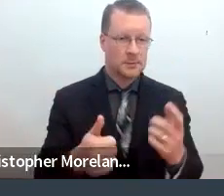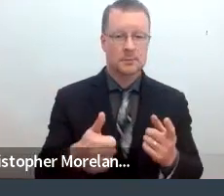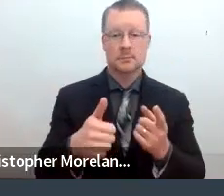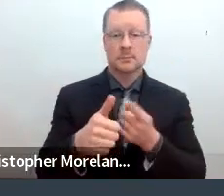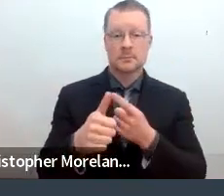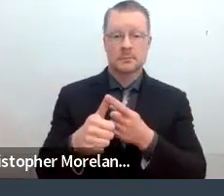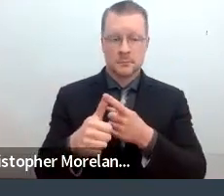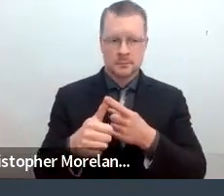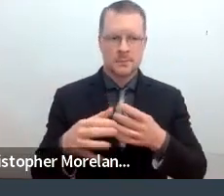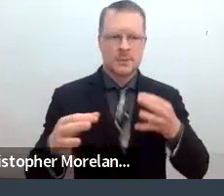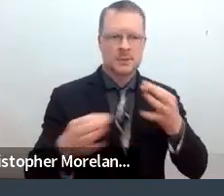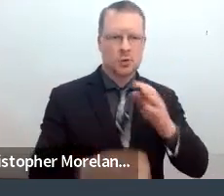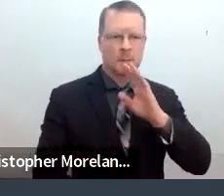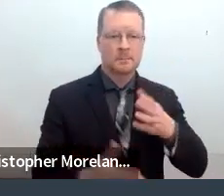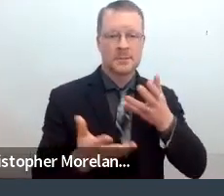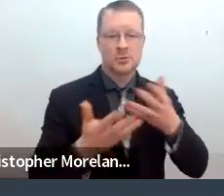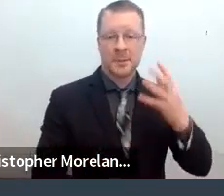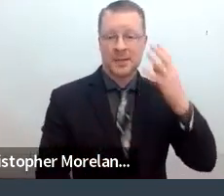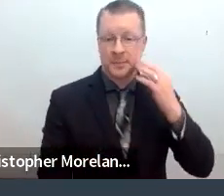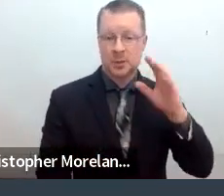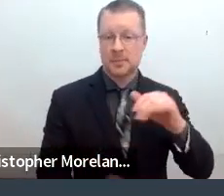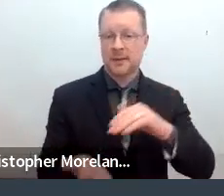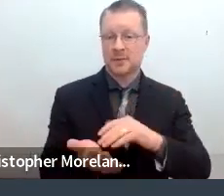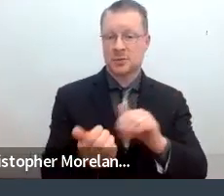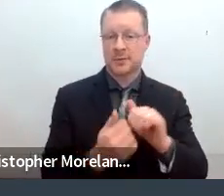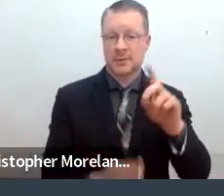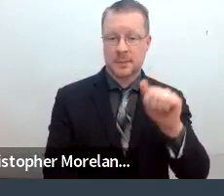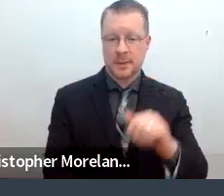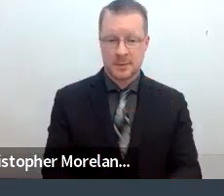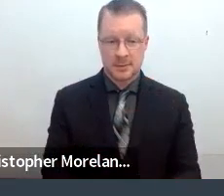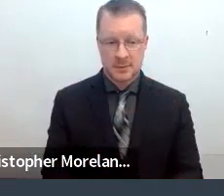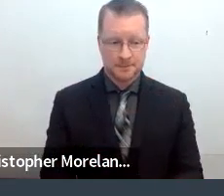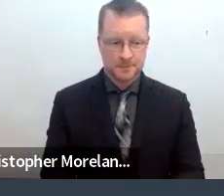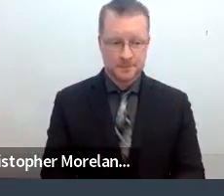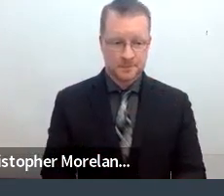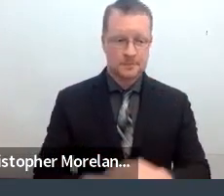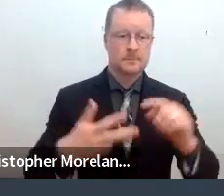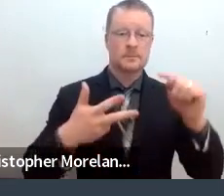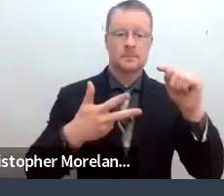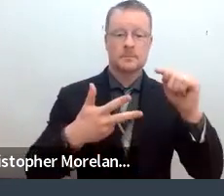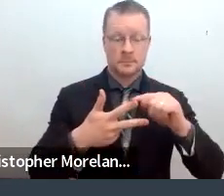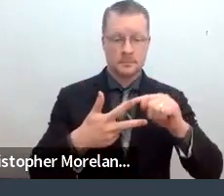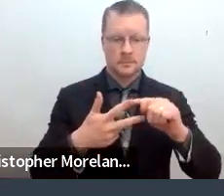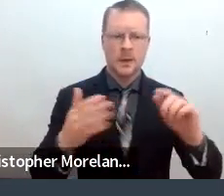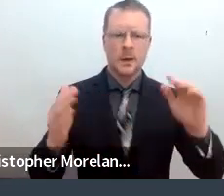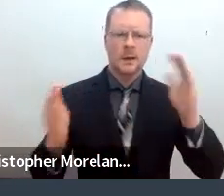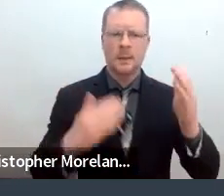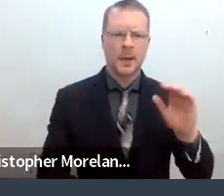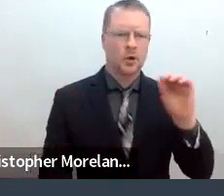First, I'm going to talk about our objectives. To describe mistreatment experienced by physicians with